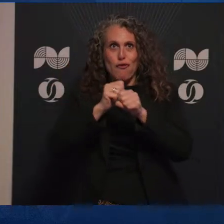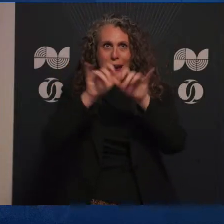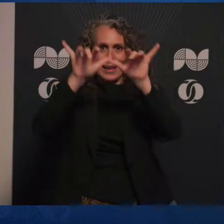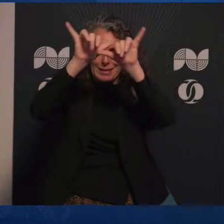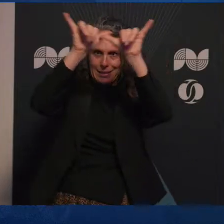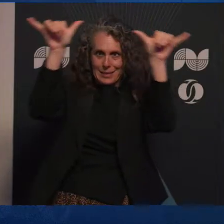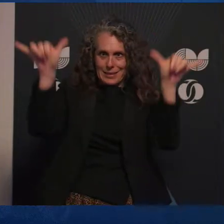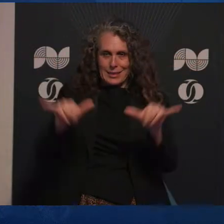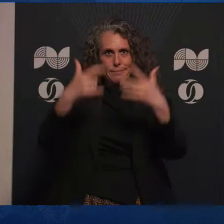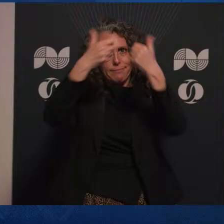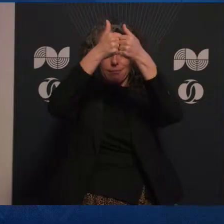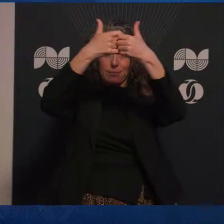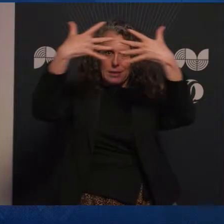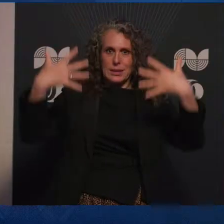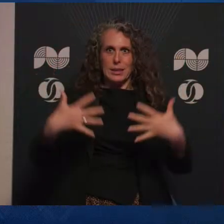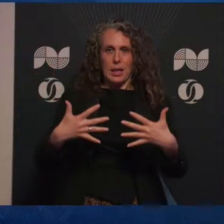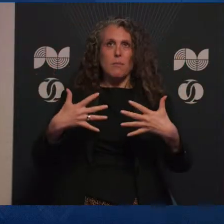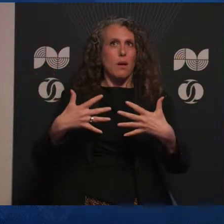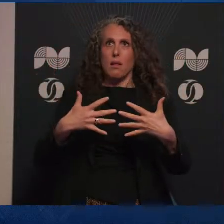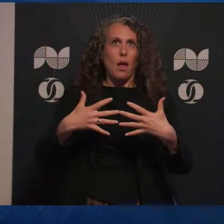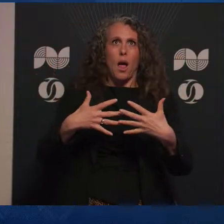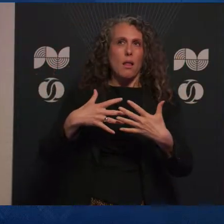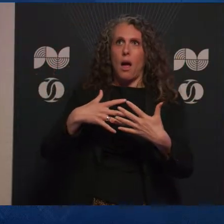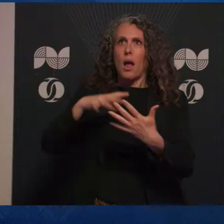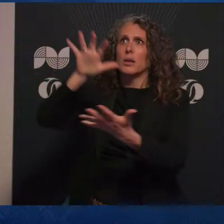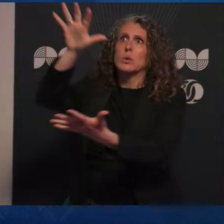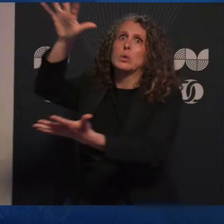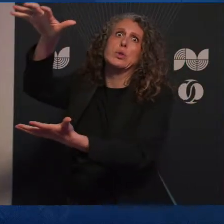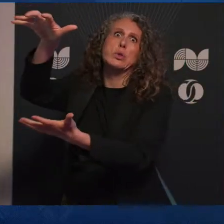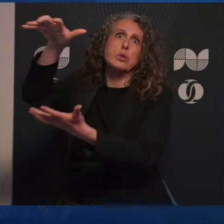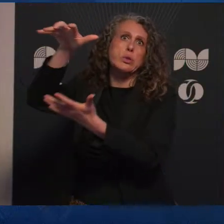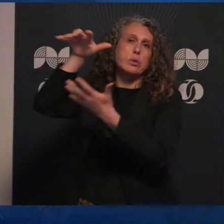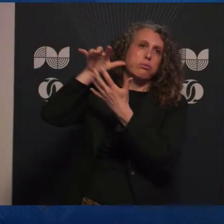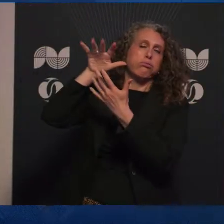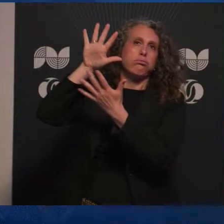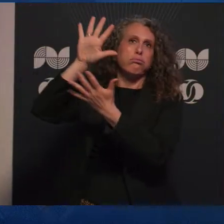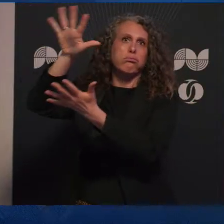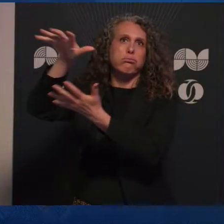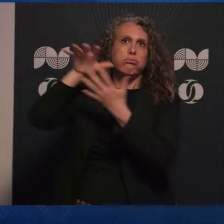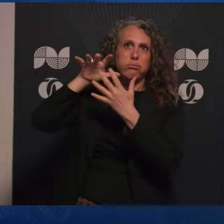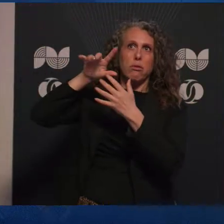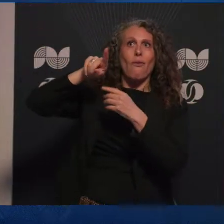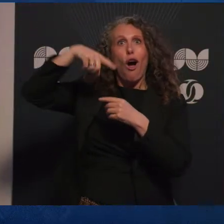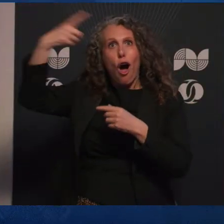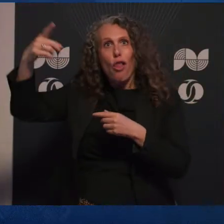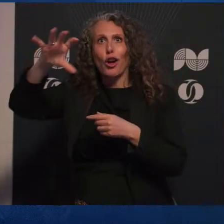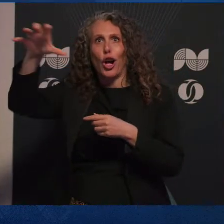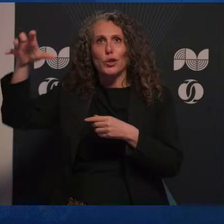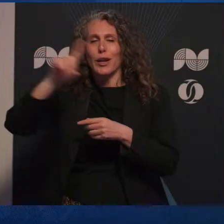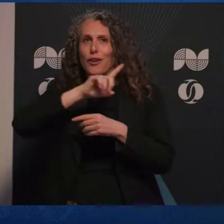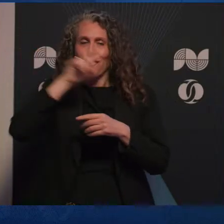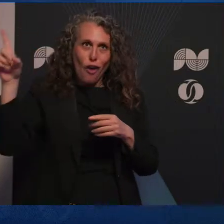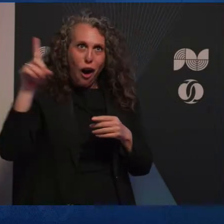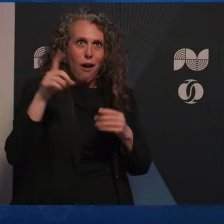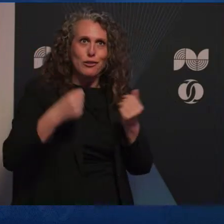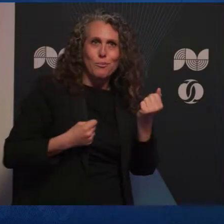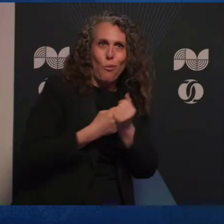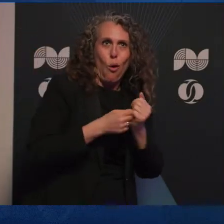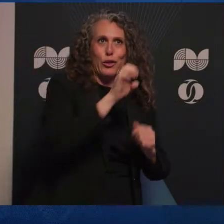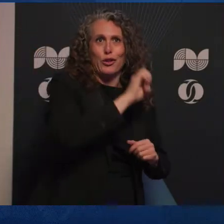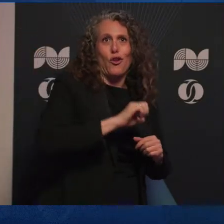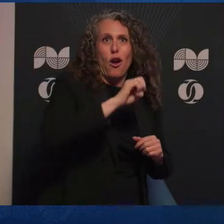that sucks up half of industrial energy demand in Europe to the detriment of